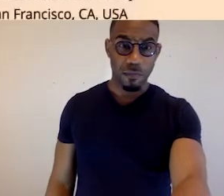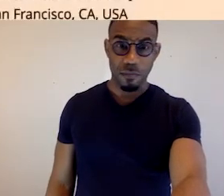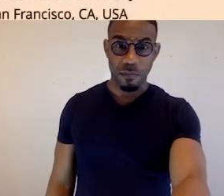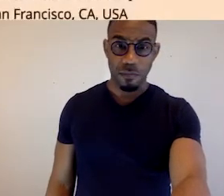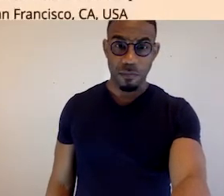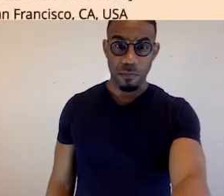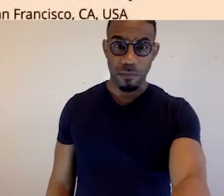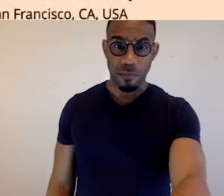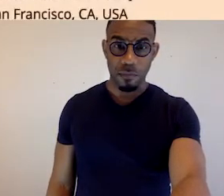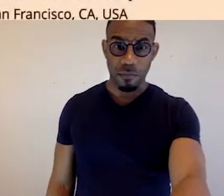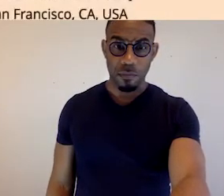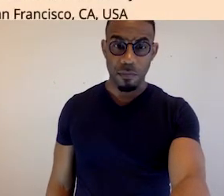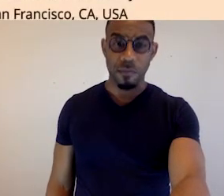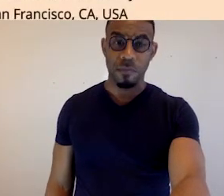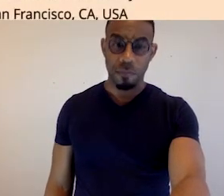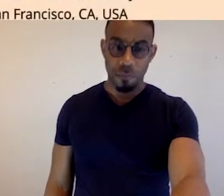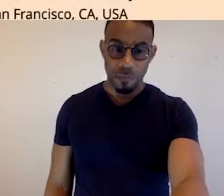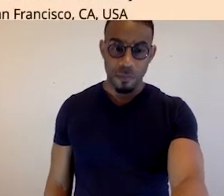Okay, great.